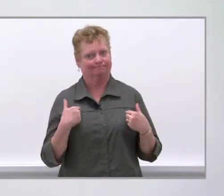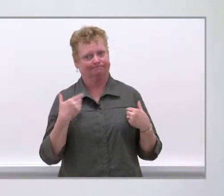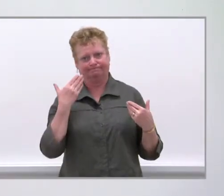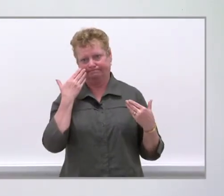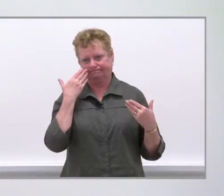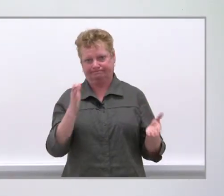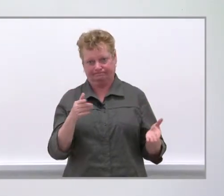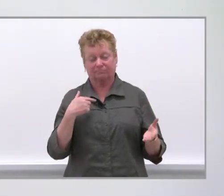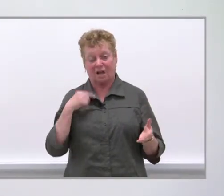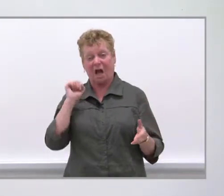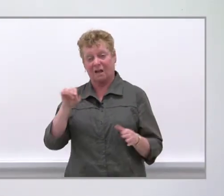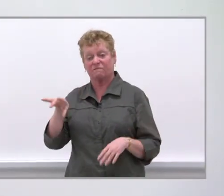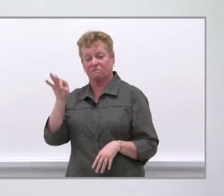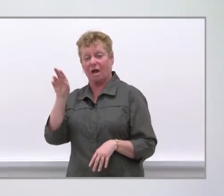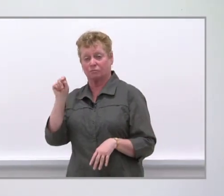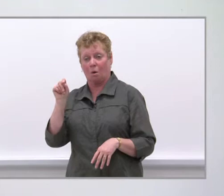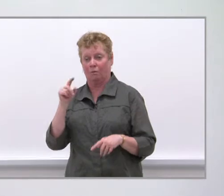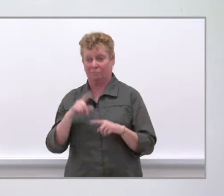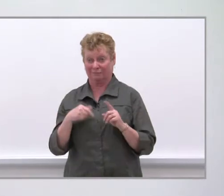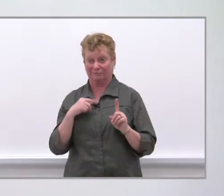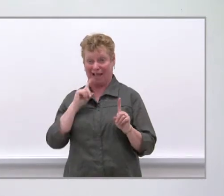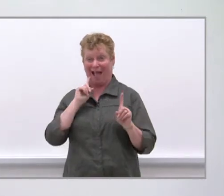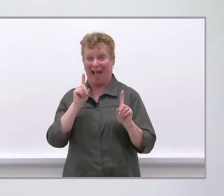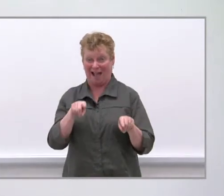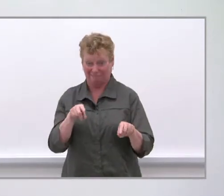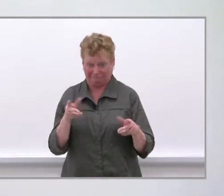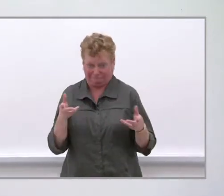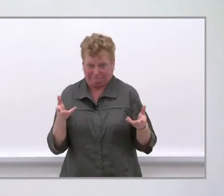find out for you, but I don't know the answer.